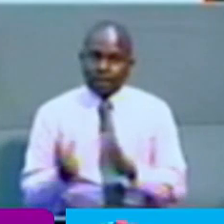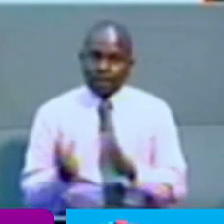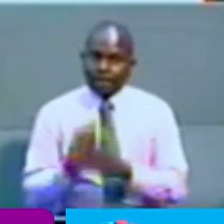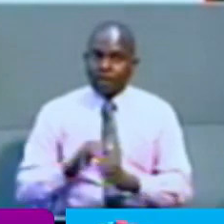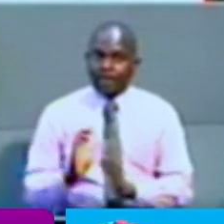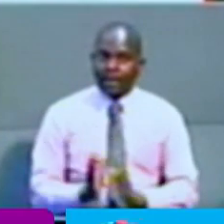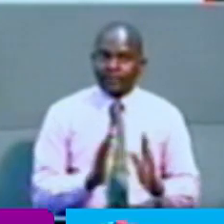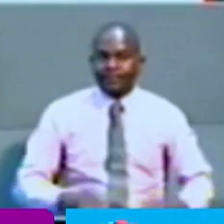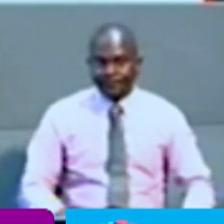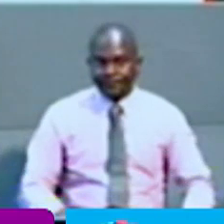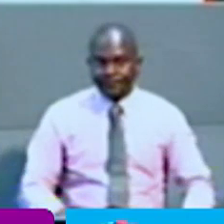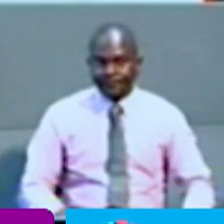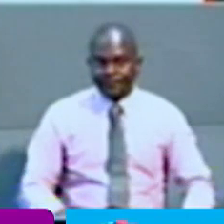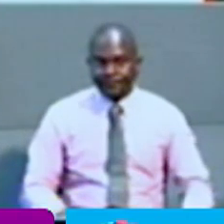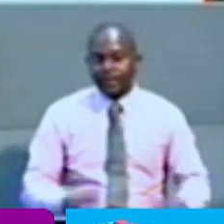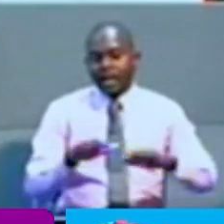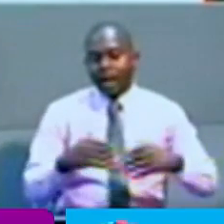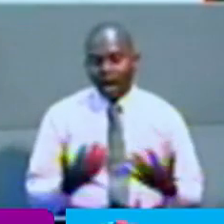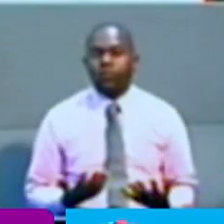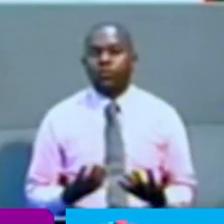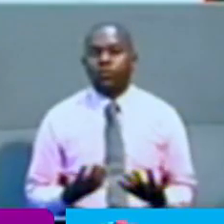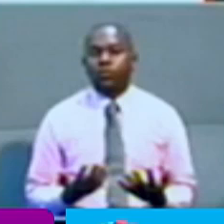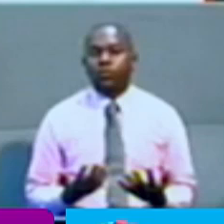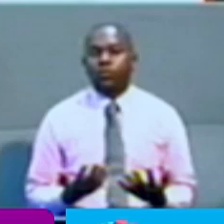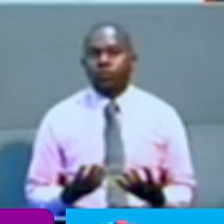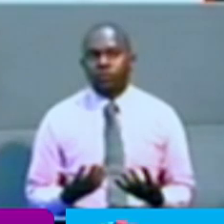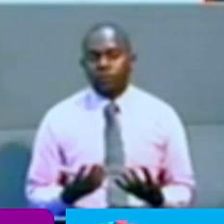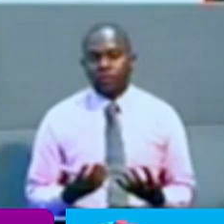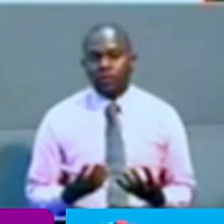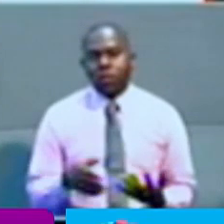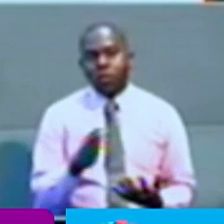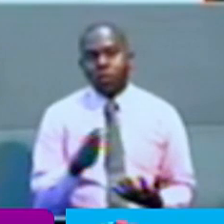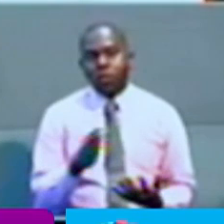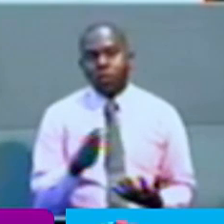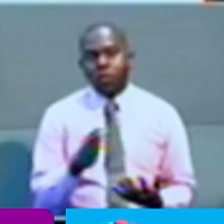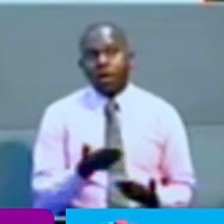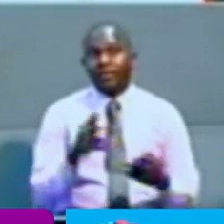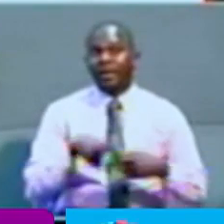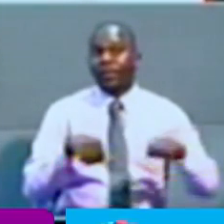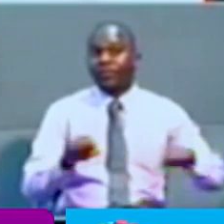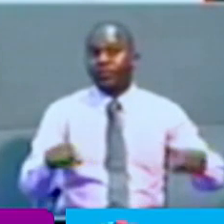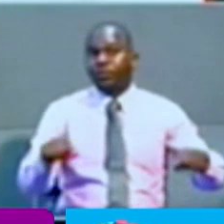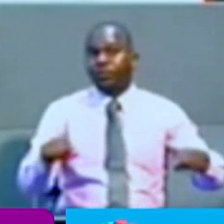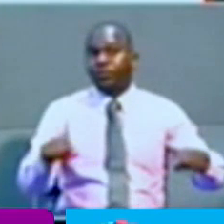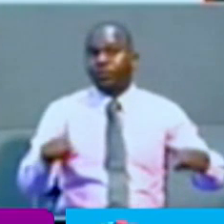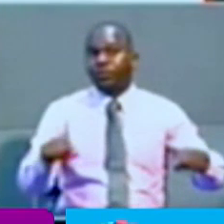plan. How will they, can they all have pikipikis